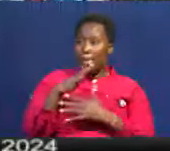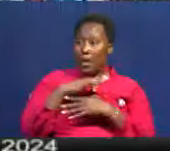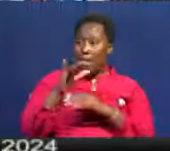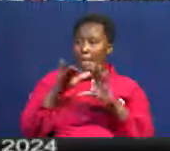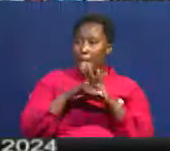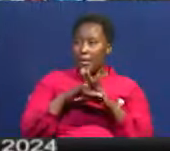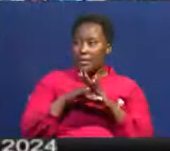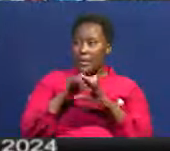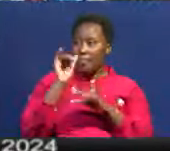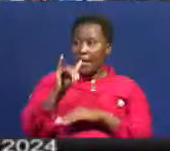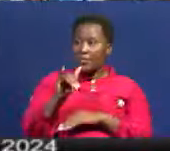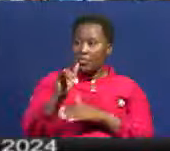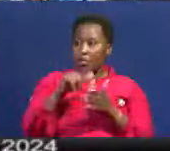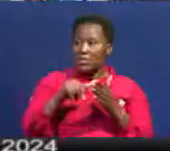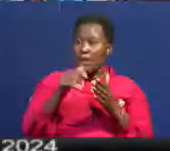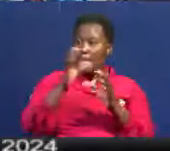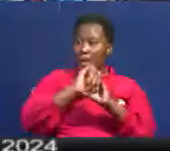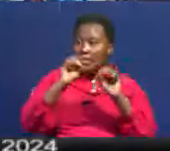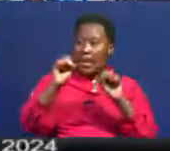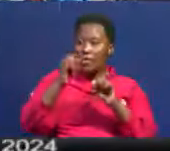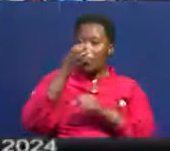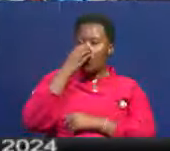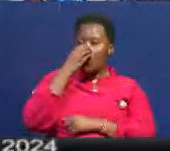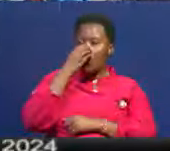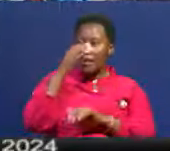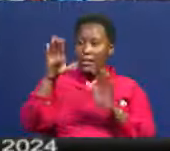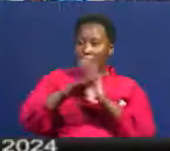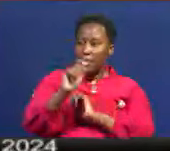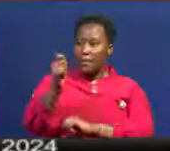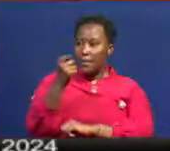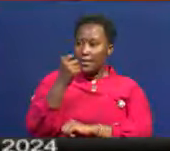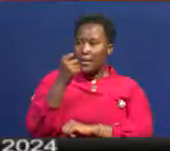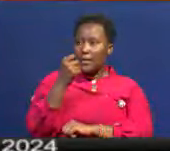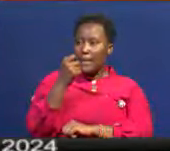Honorable members, that was President William Ruto as Deputy President